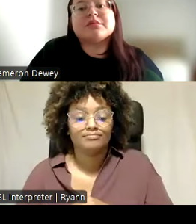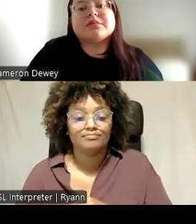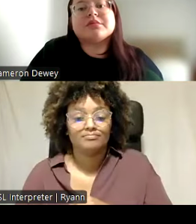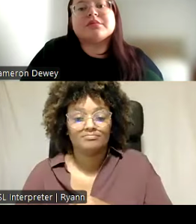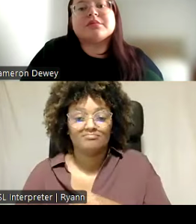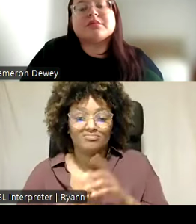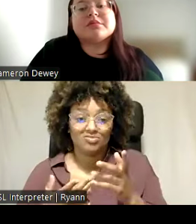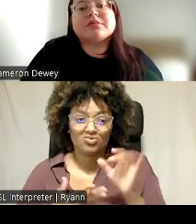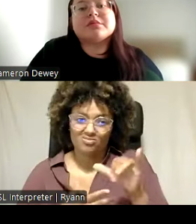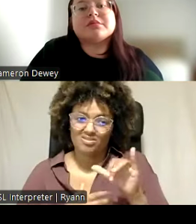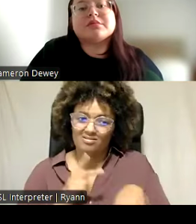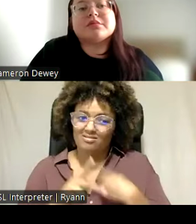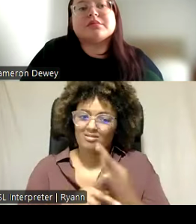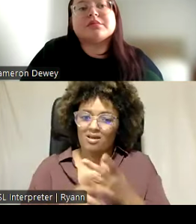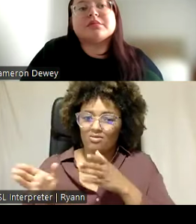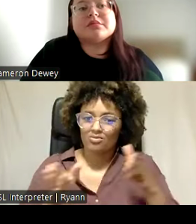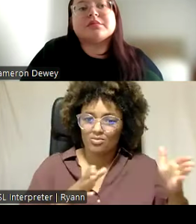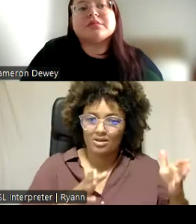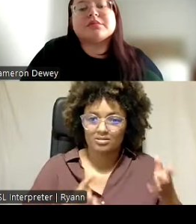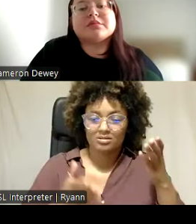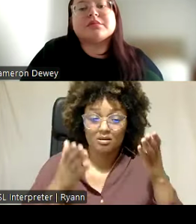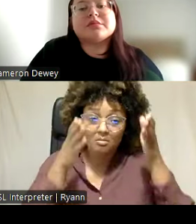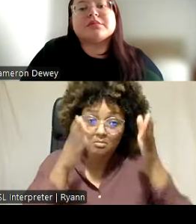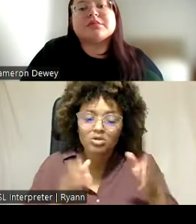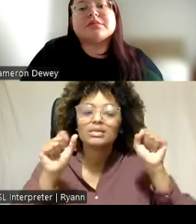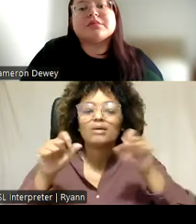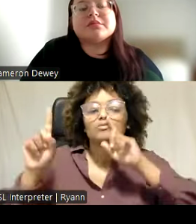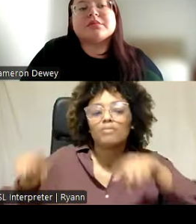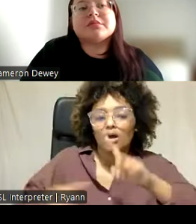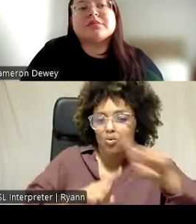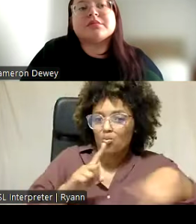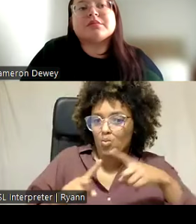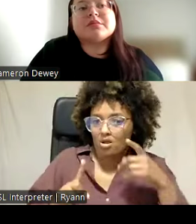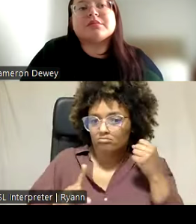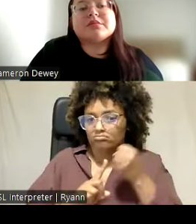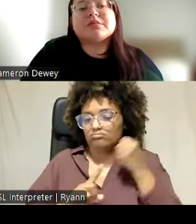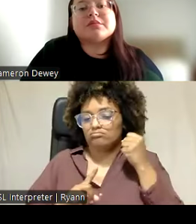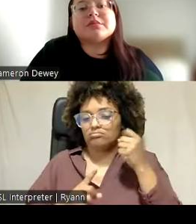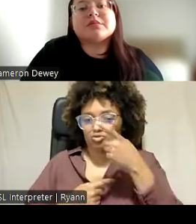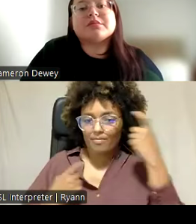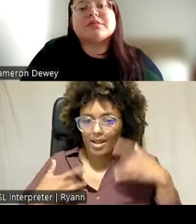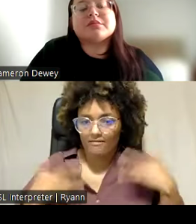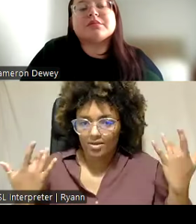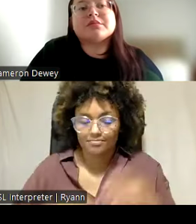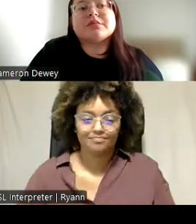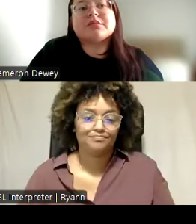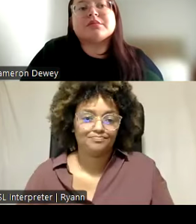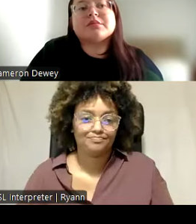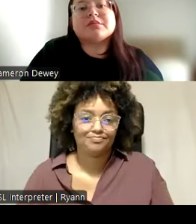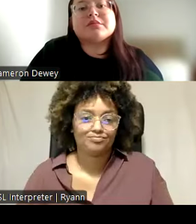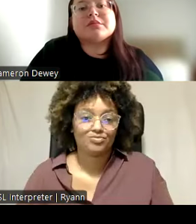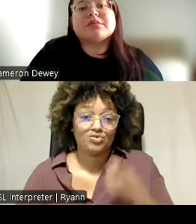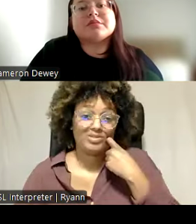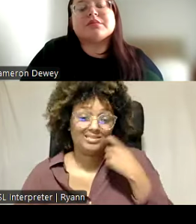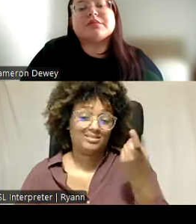may respond when experiencing a traumatic event. Recently, Dr. Jim Hopper, who is a